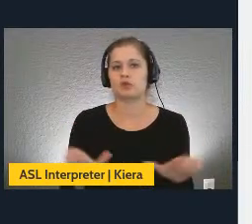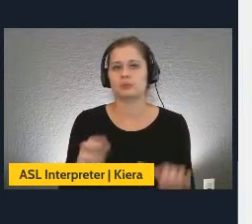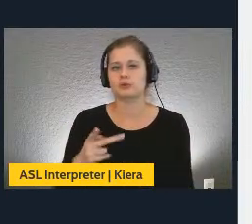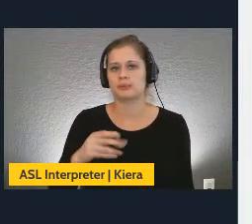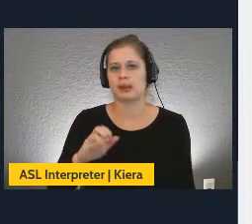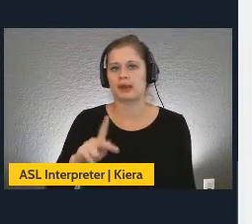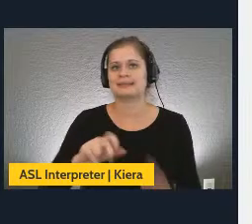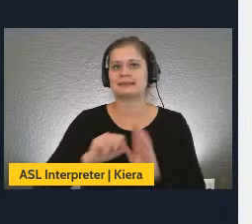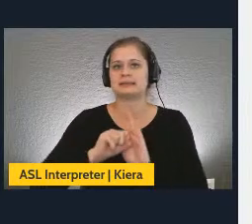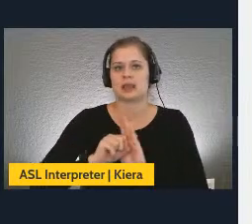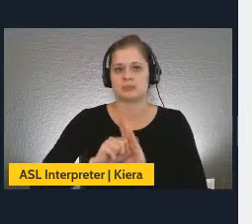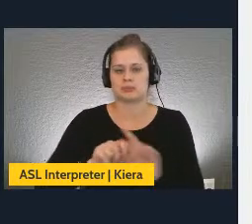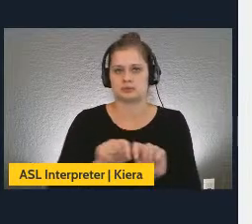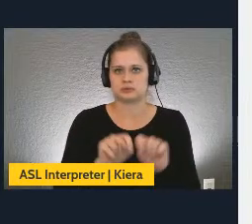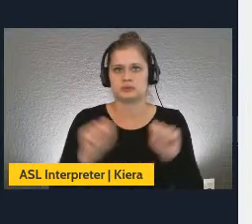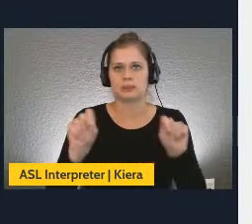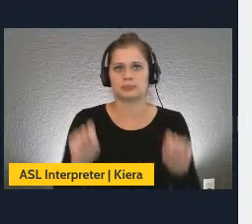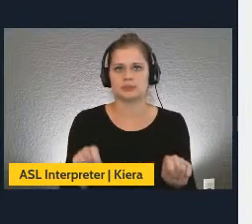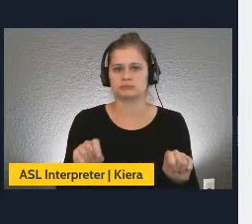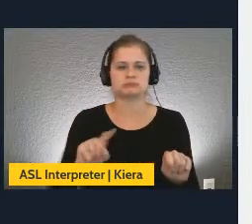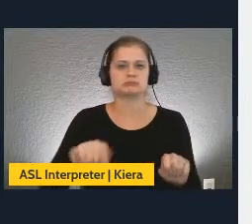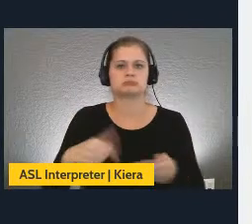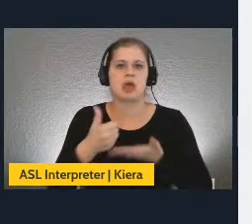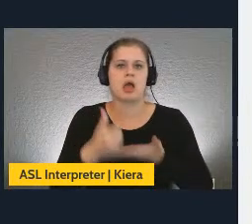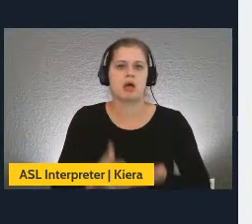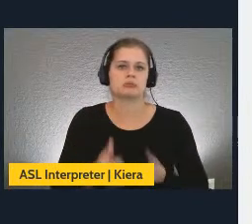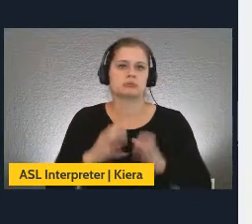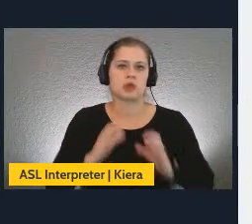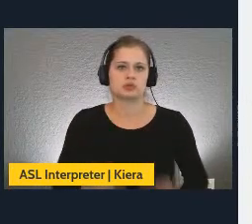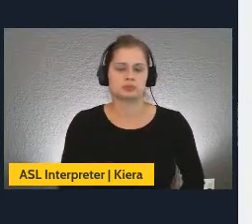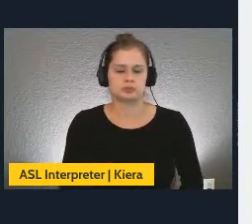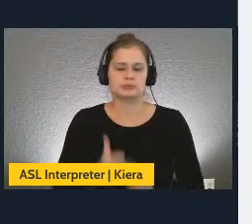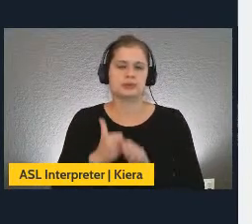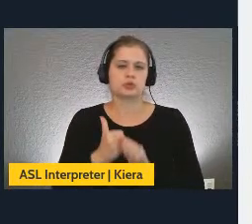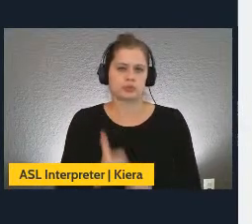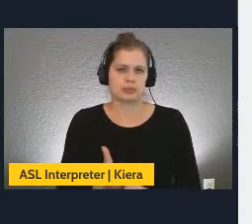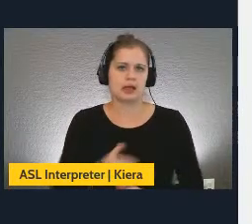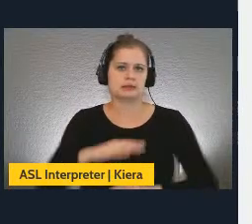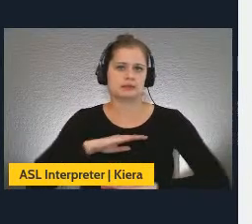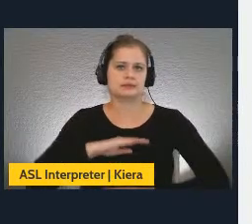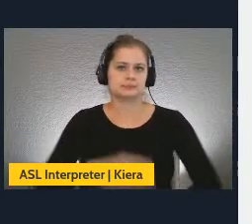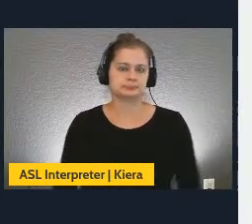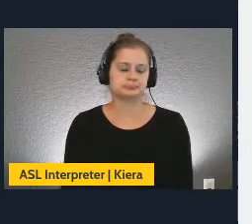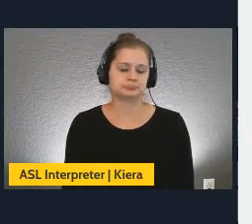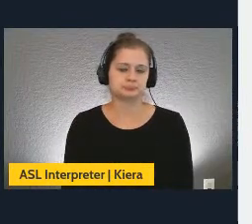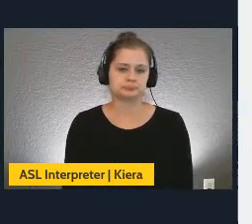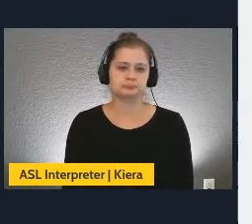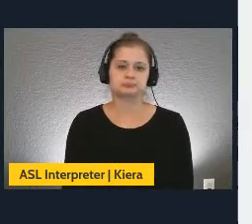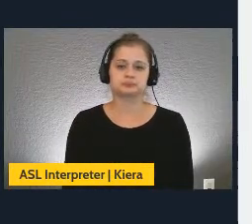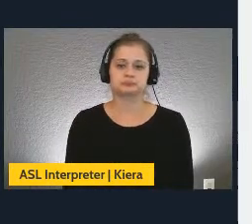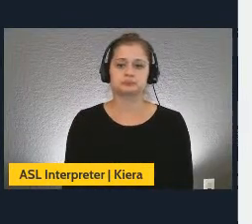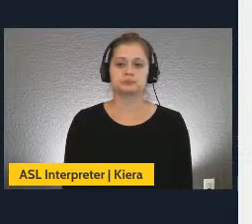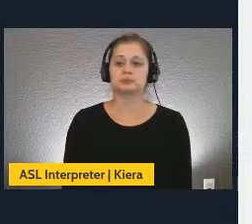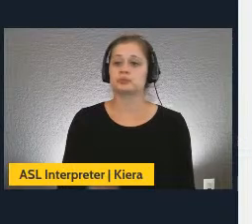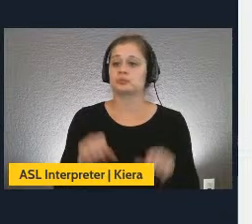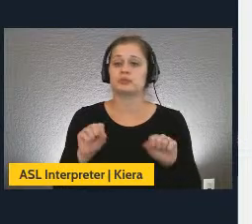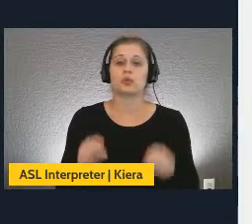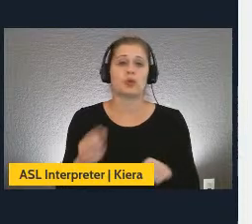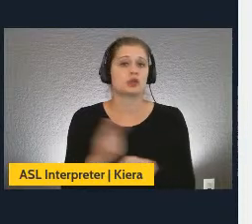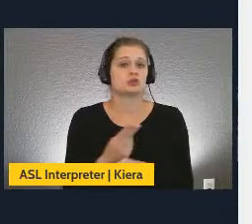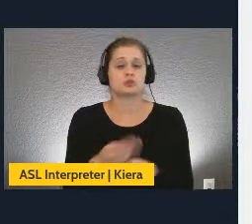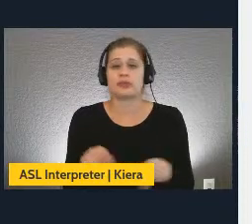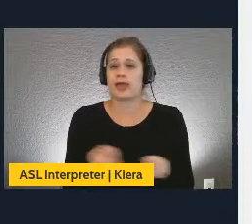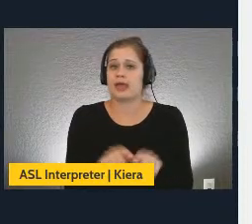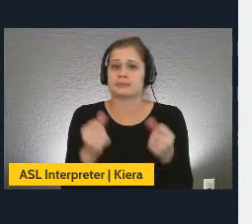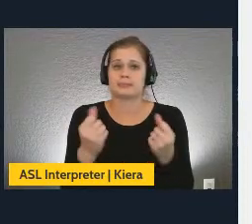has released to help customers meet those compliances. So you can use as many packs as you want